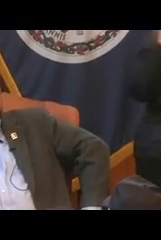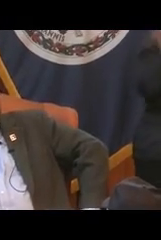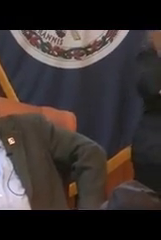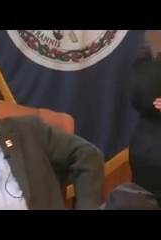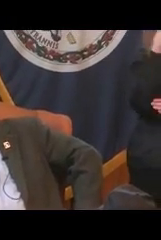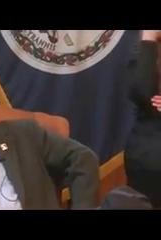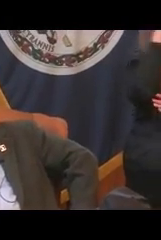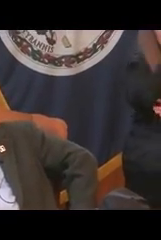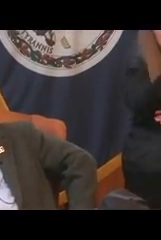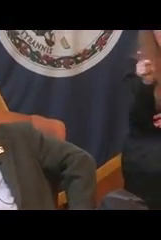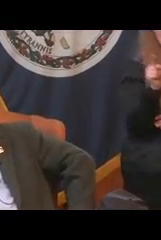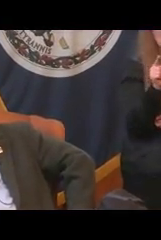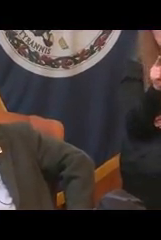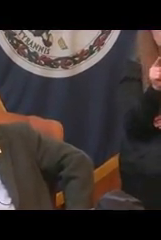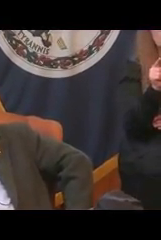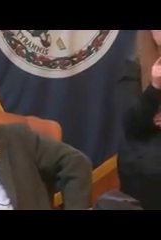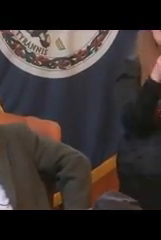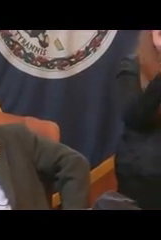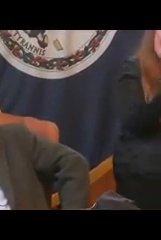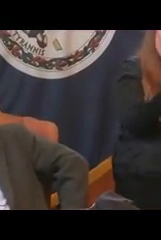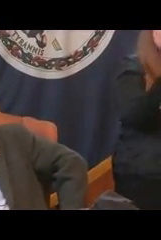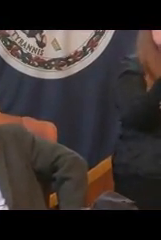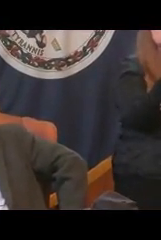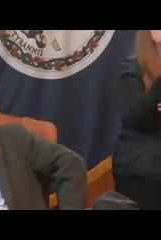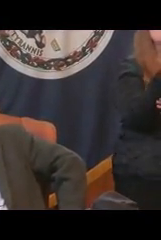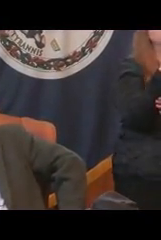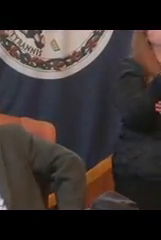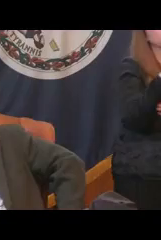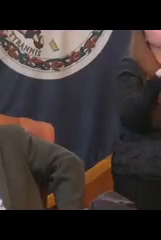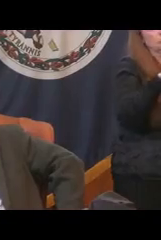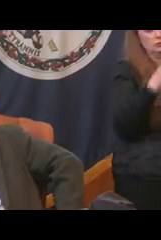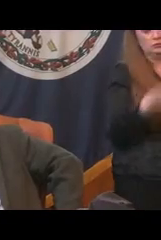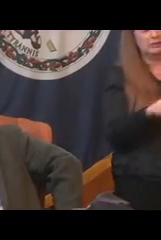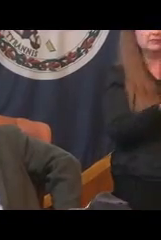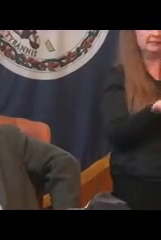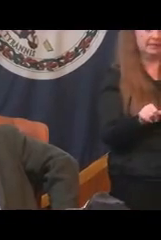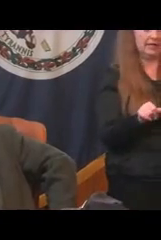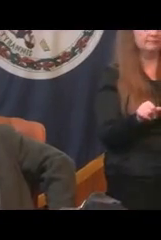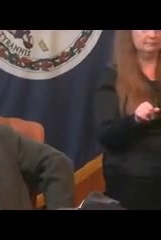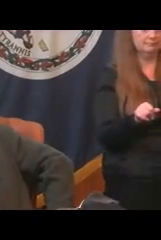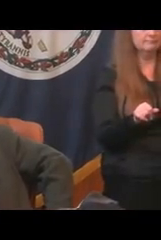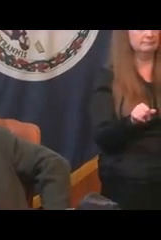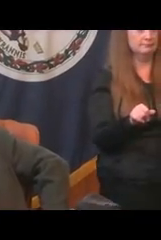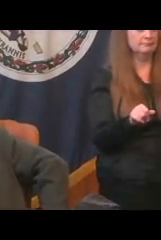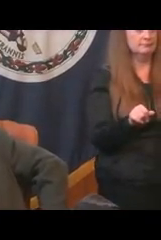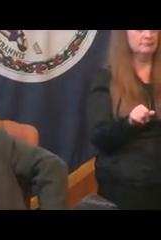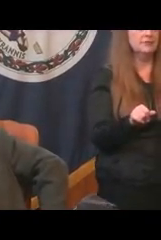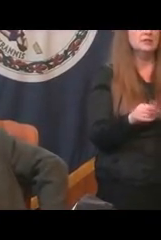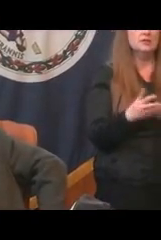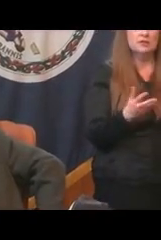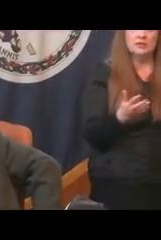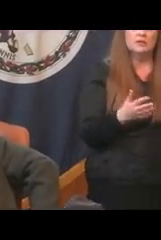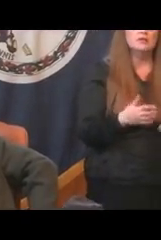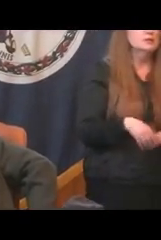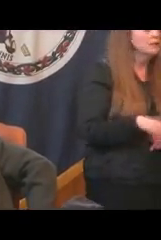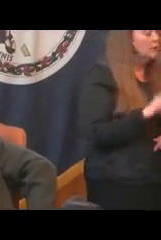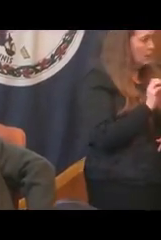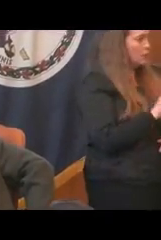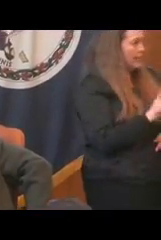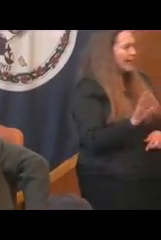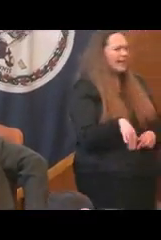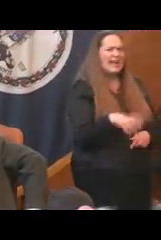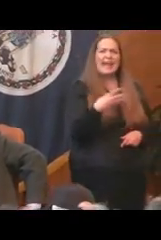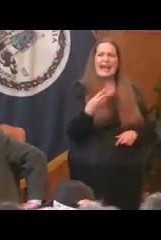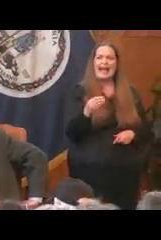immediately help to work to drive down premiums. So I stand by that. The corollary to that would be community